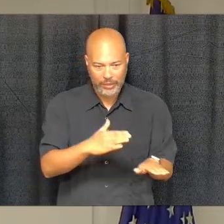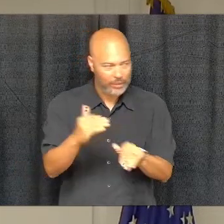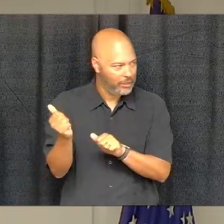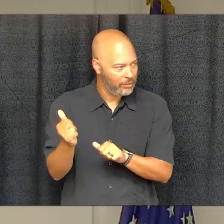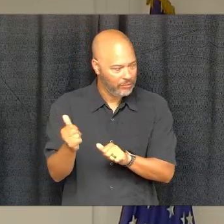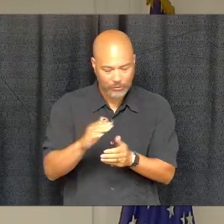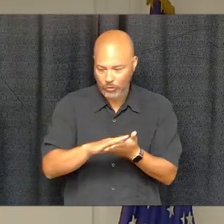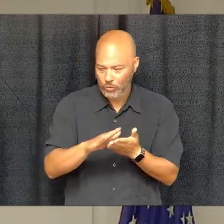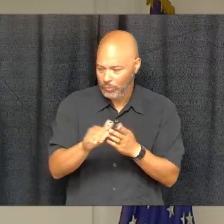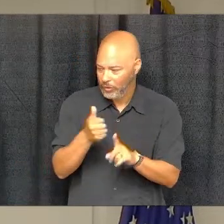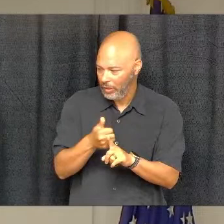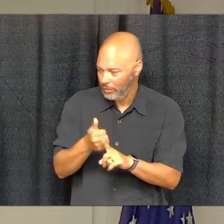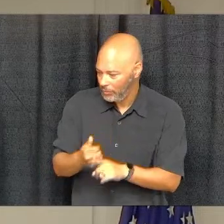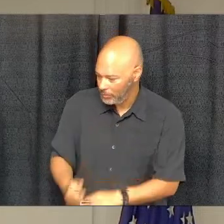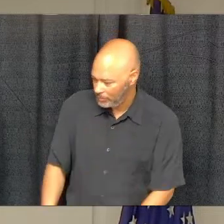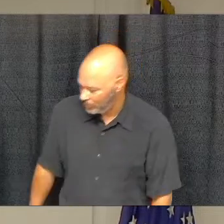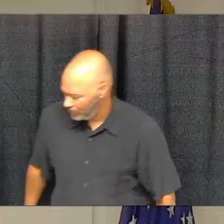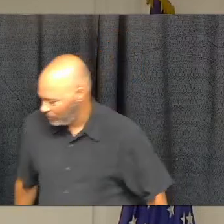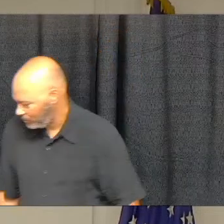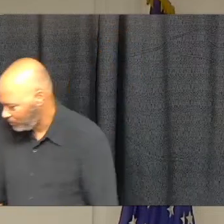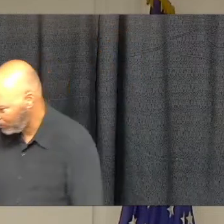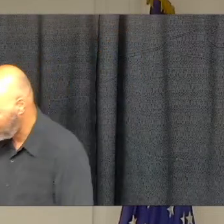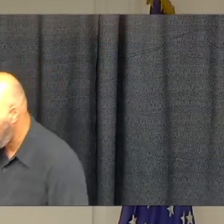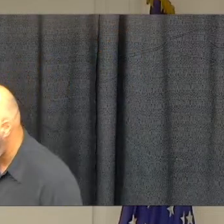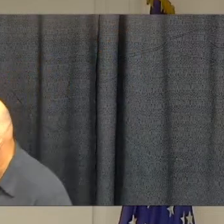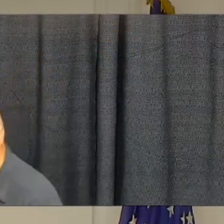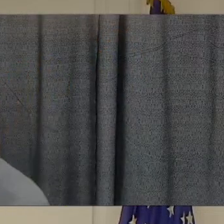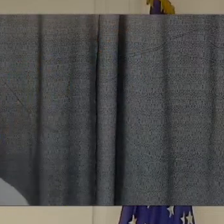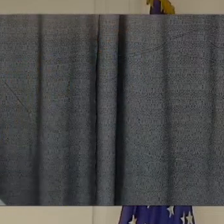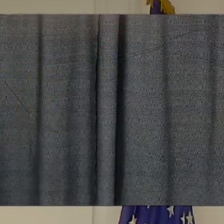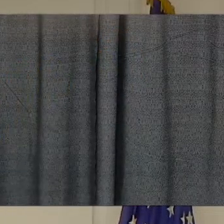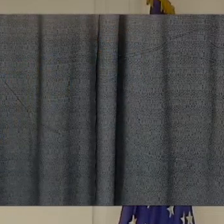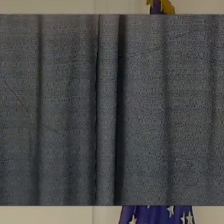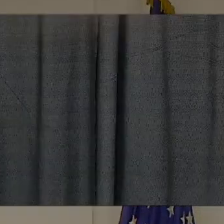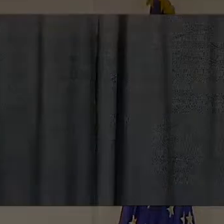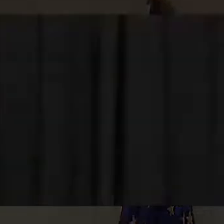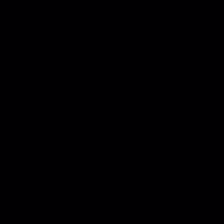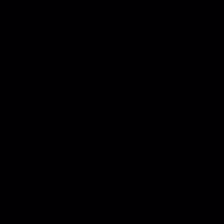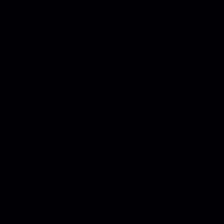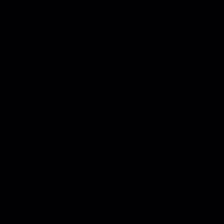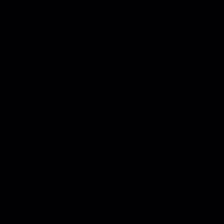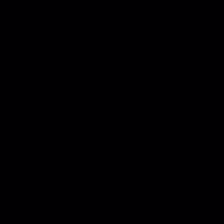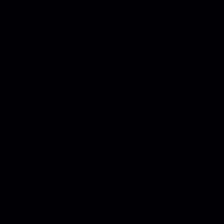to excuse themselves. Y'all have a good evening and Merry Christmas.